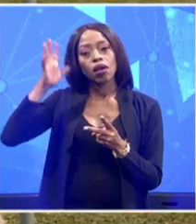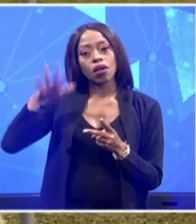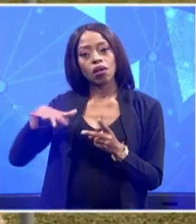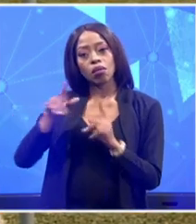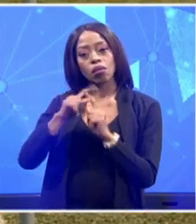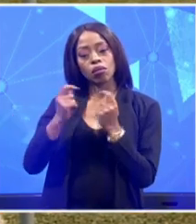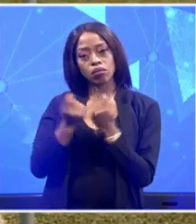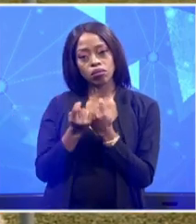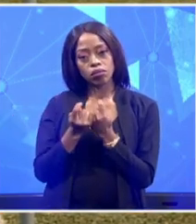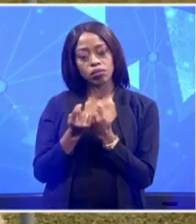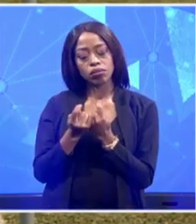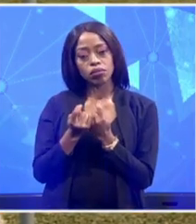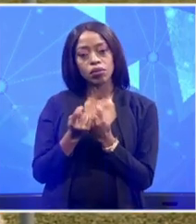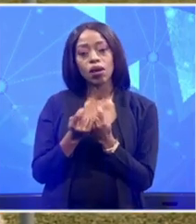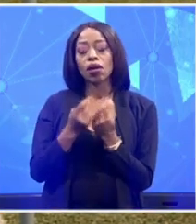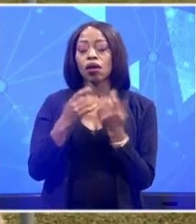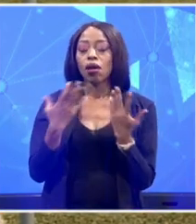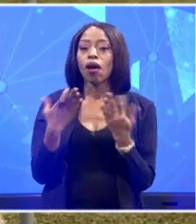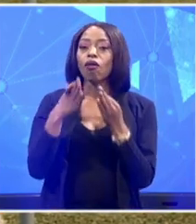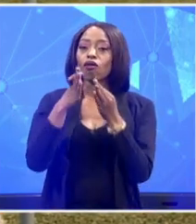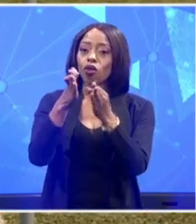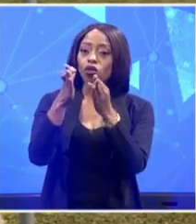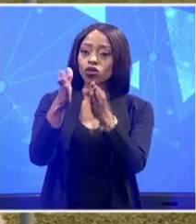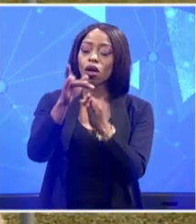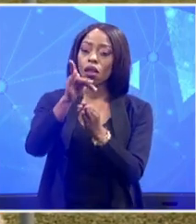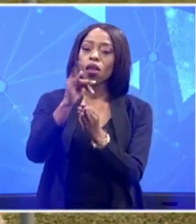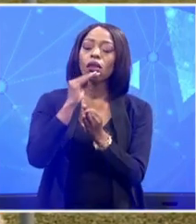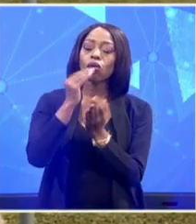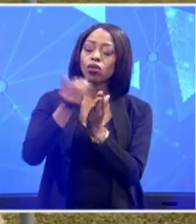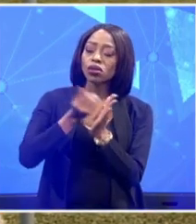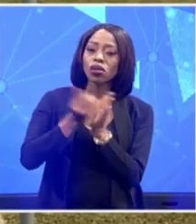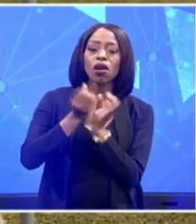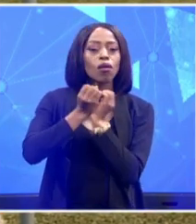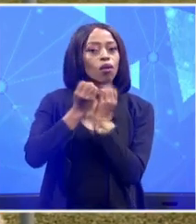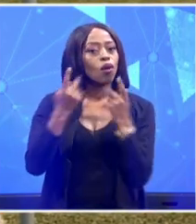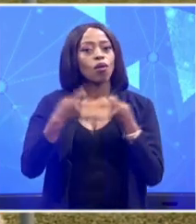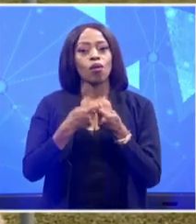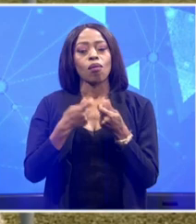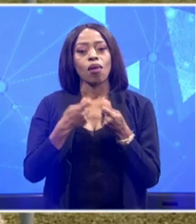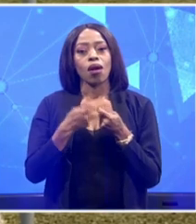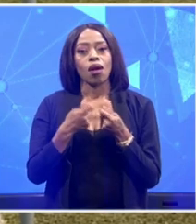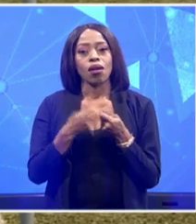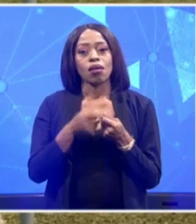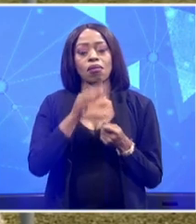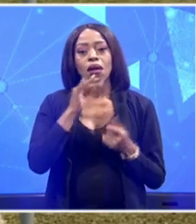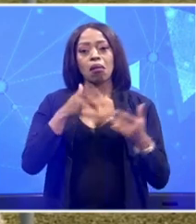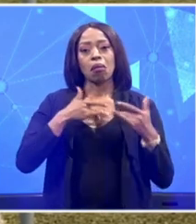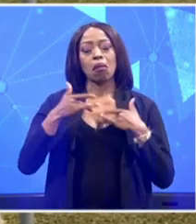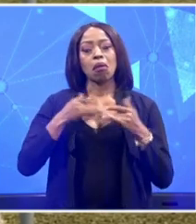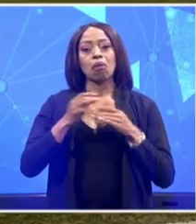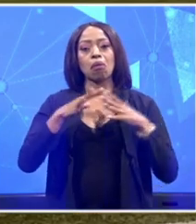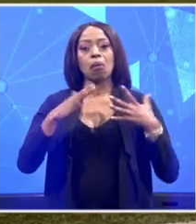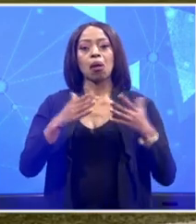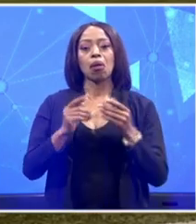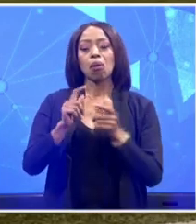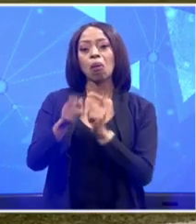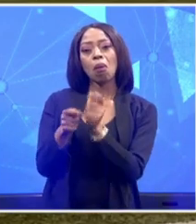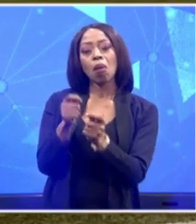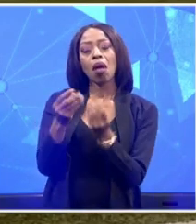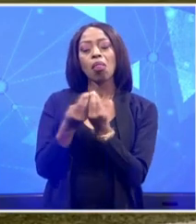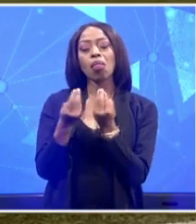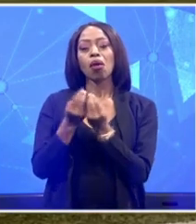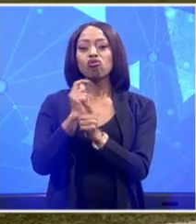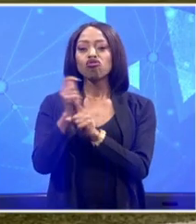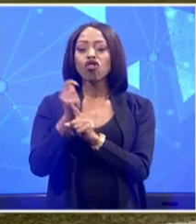the teams. In the long run, this would save SAFA a lot of money without having to worry about the bills and